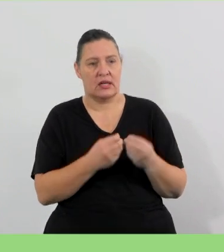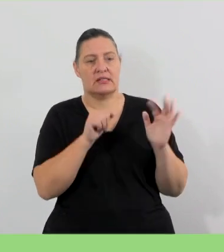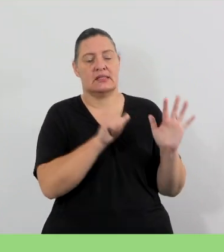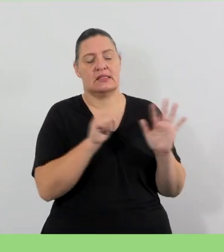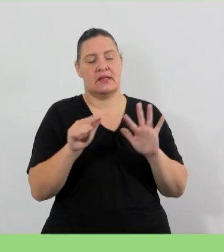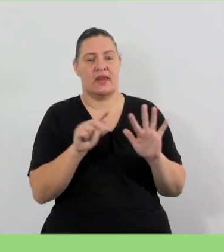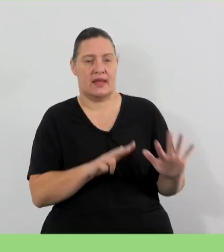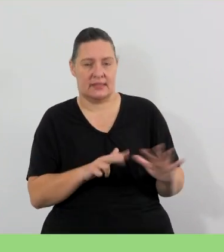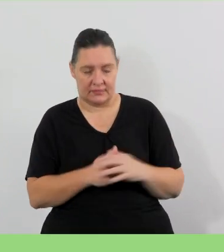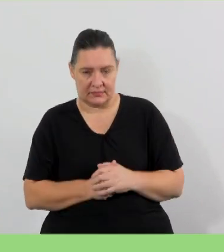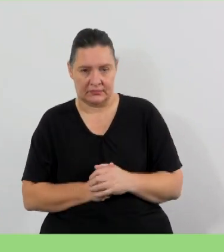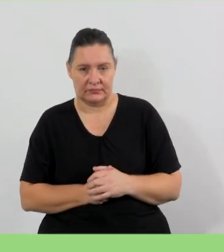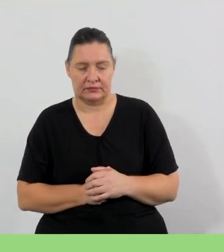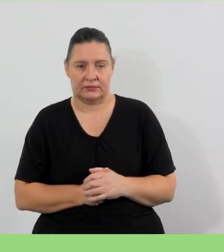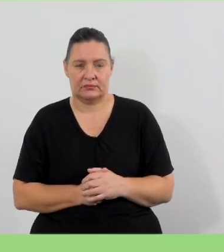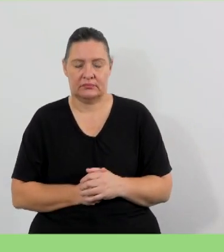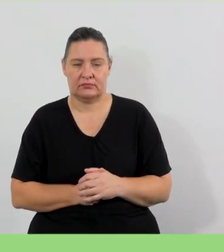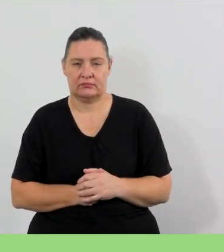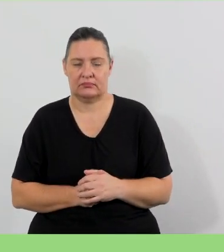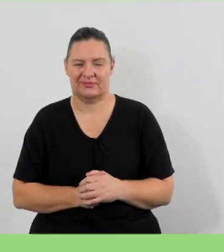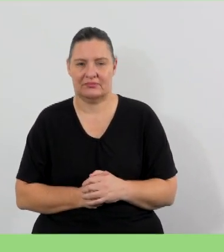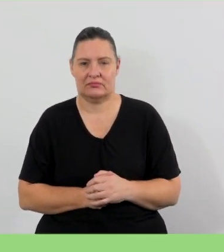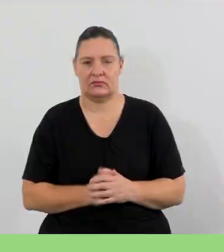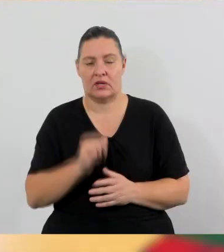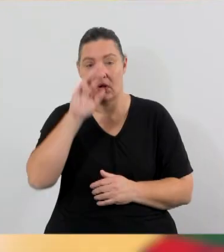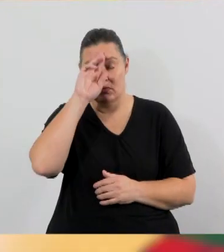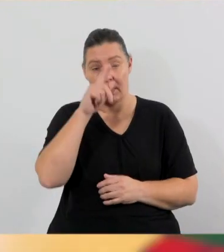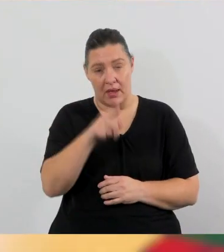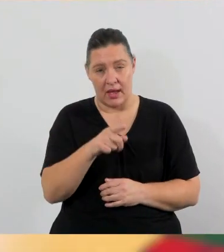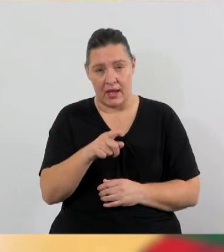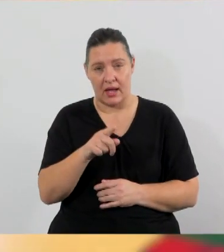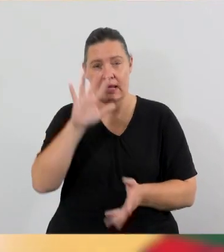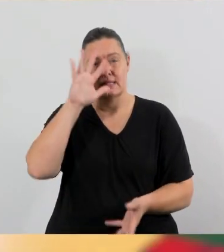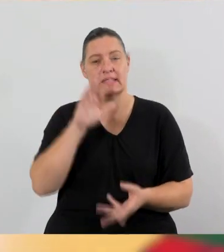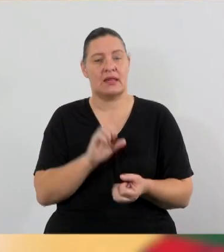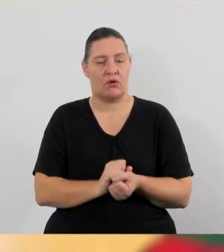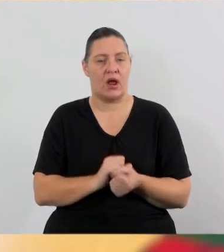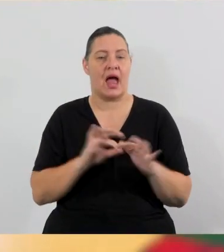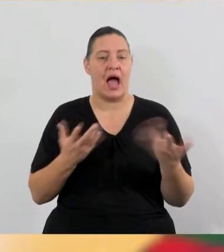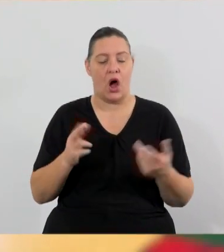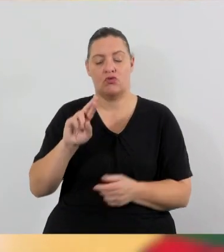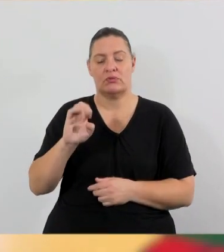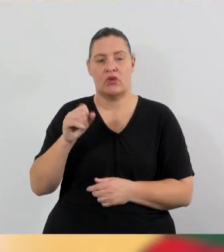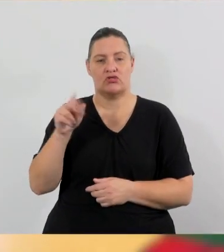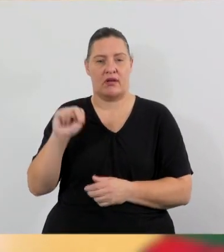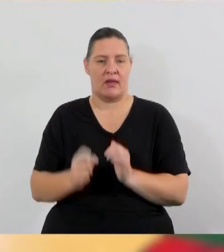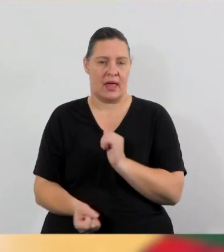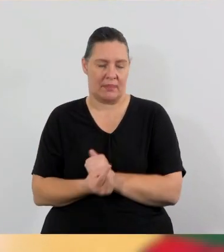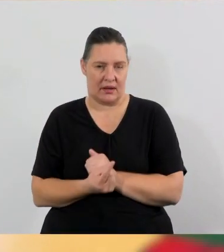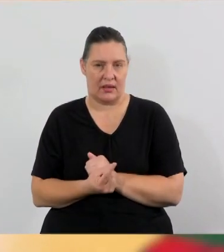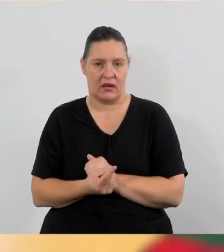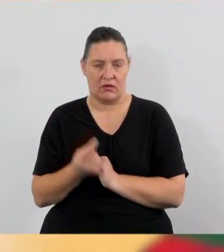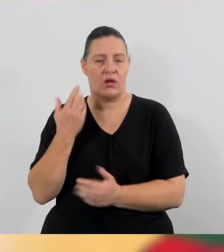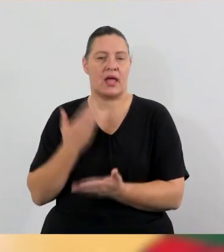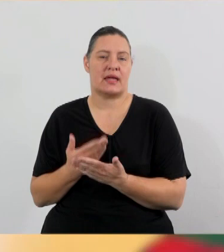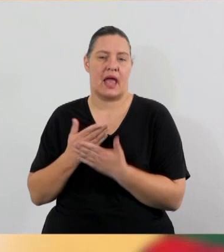6, 7, and 8. So now if you remember the summary of how respiration takes place,